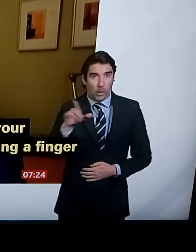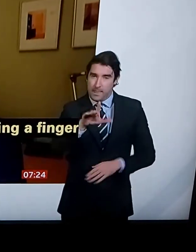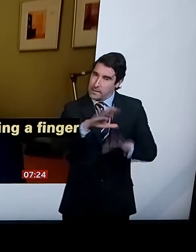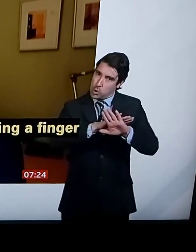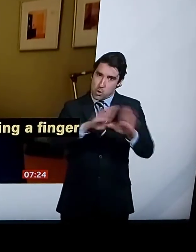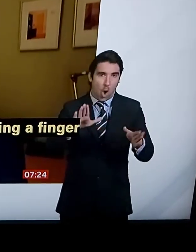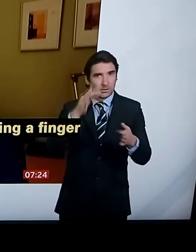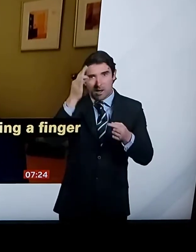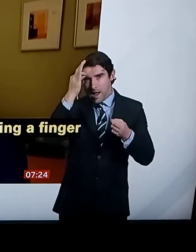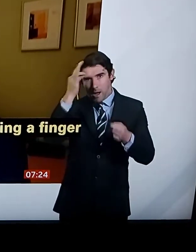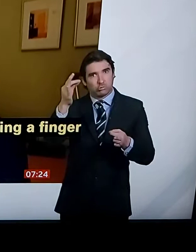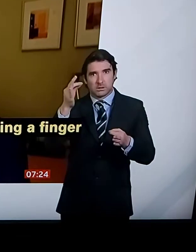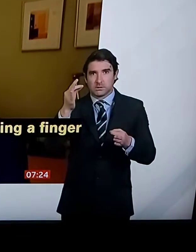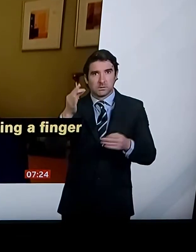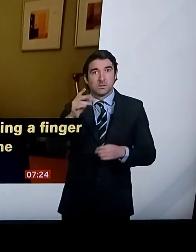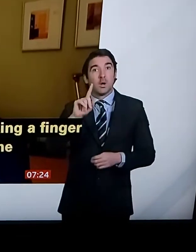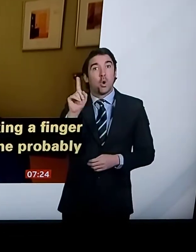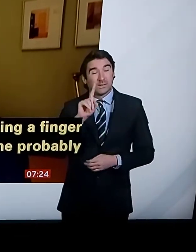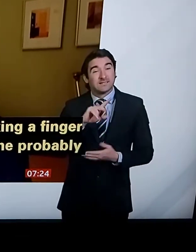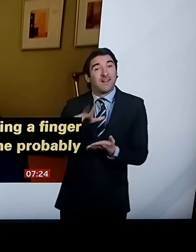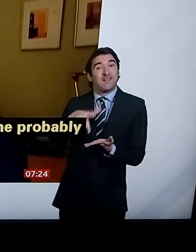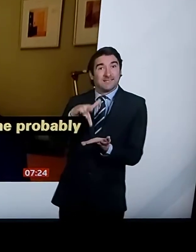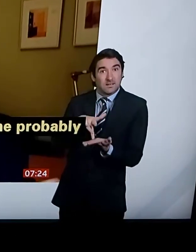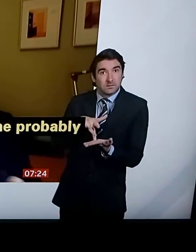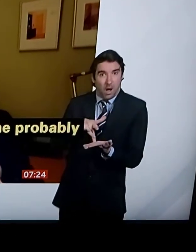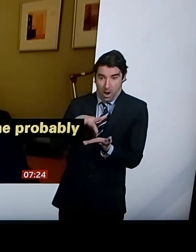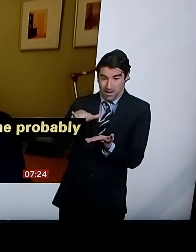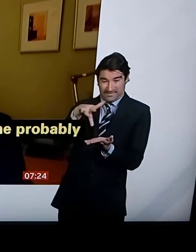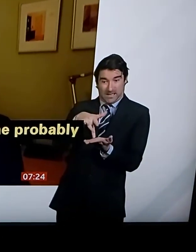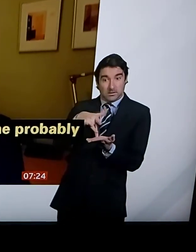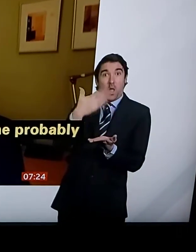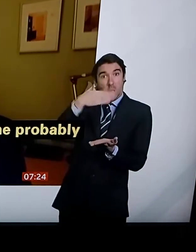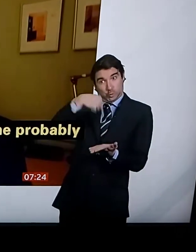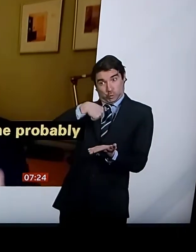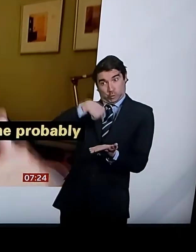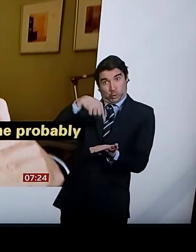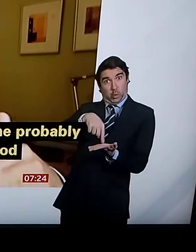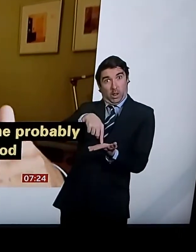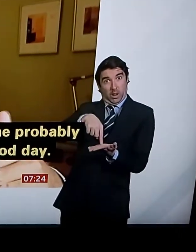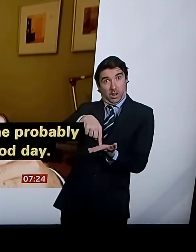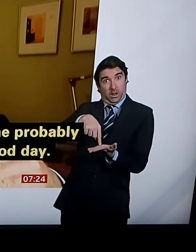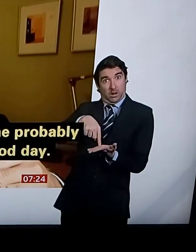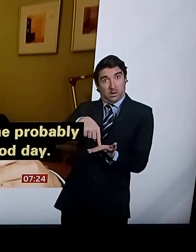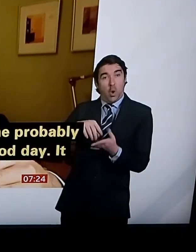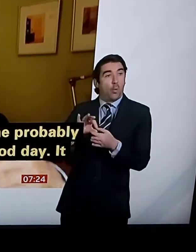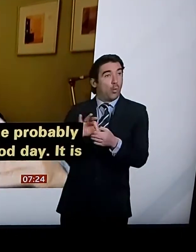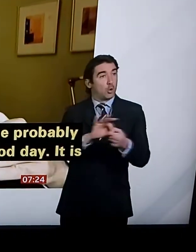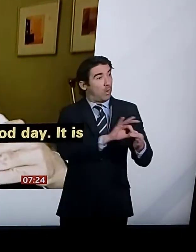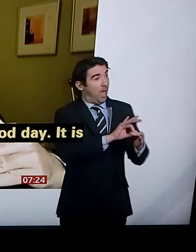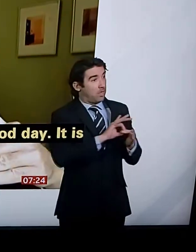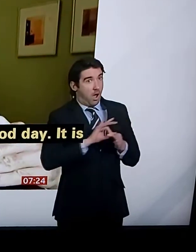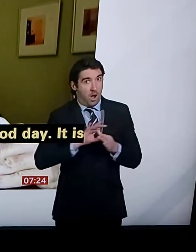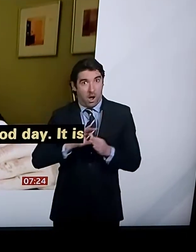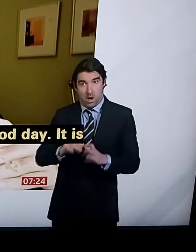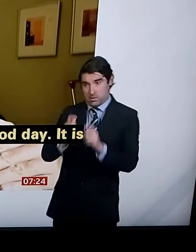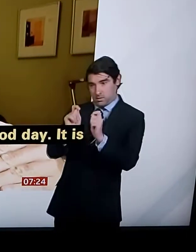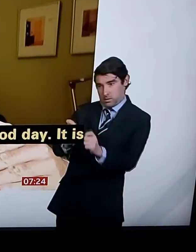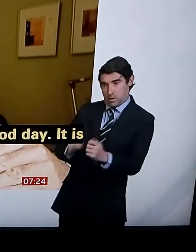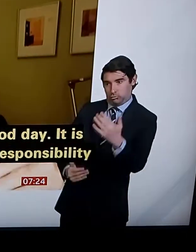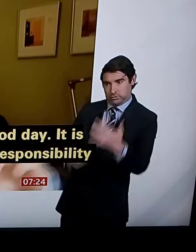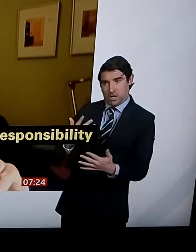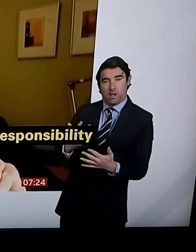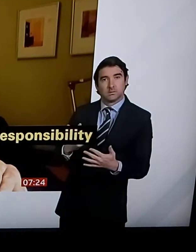run, 350 Year 11 students, making sure that my responsibility with the students I taught was to decide their